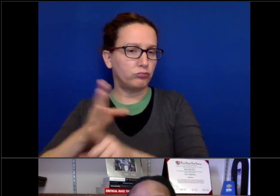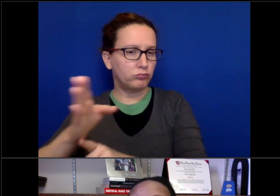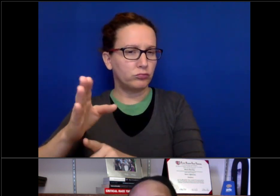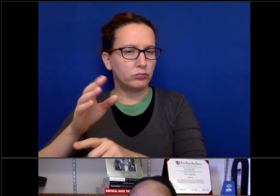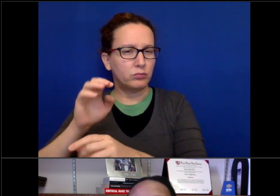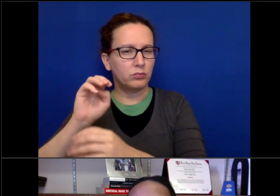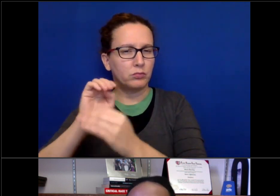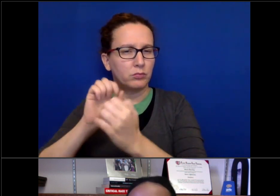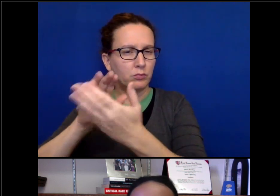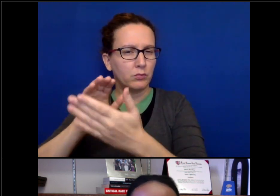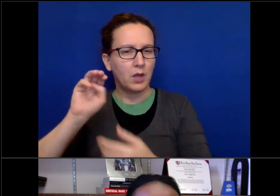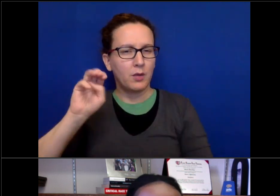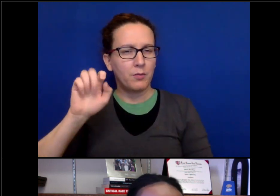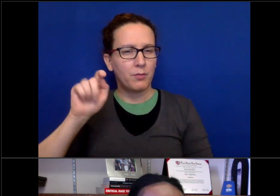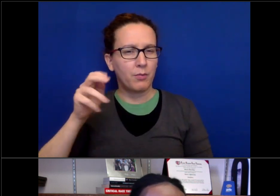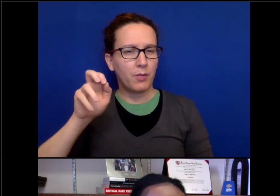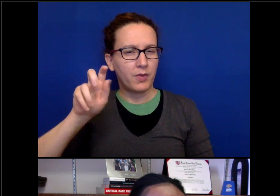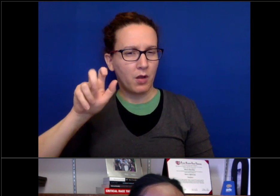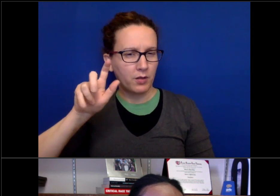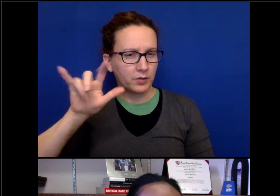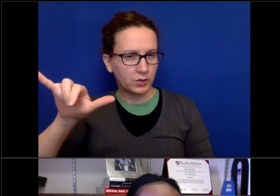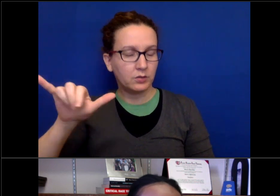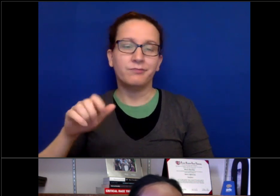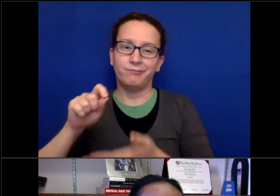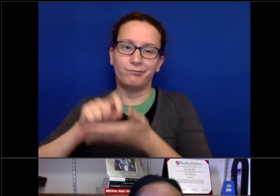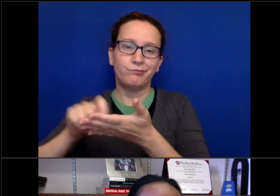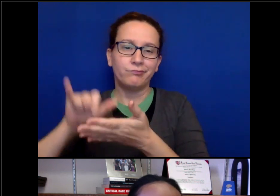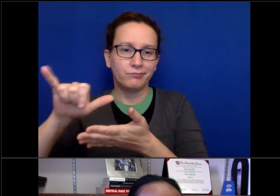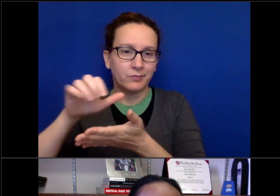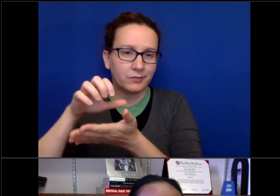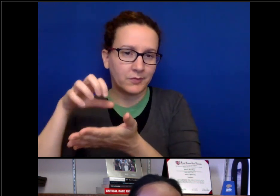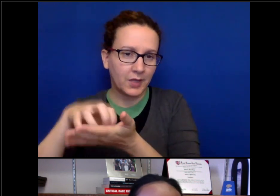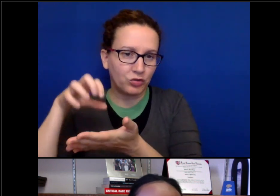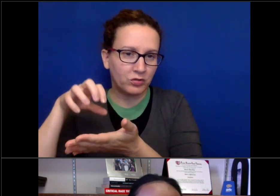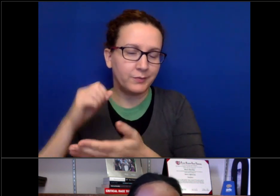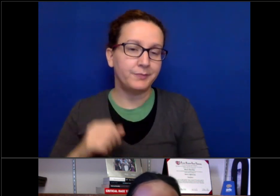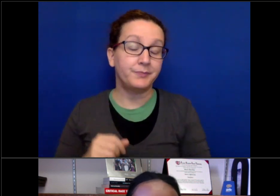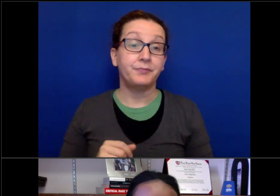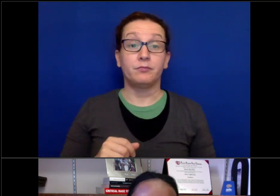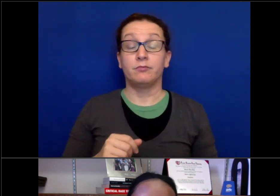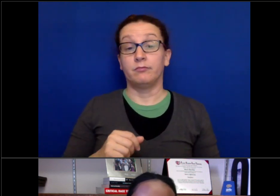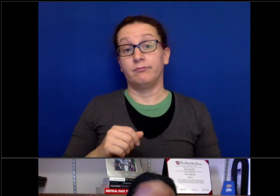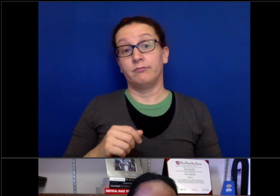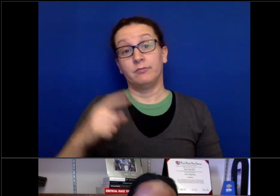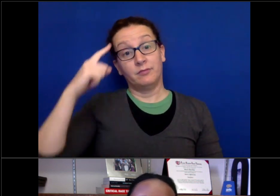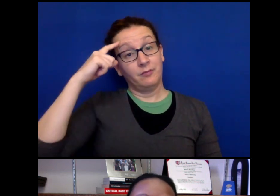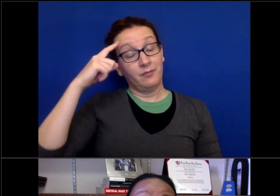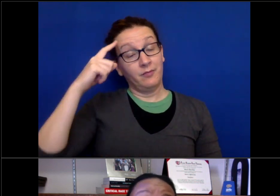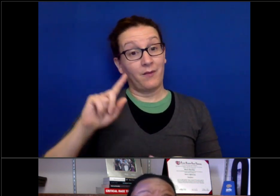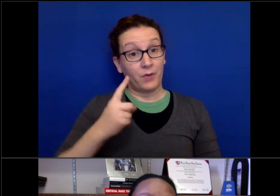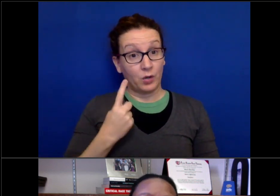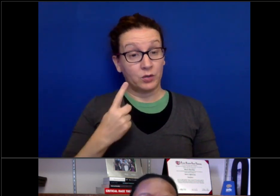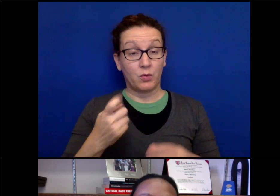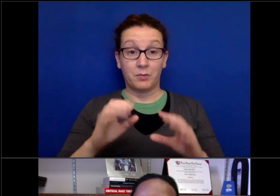so they're going to write up that section of the paper. And so just I think first of all, making